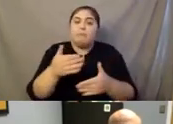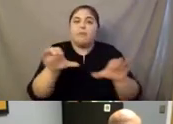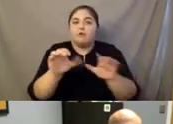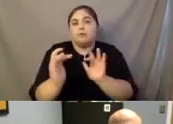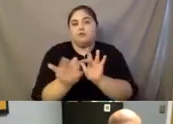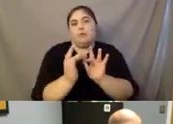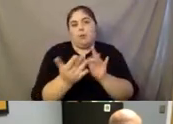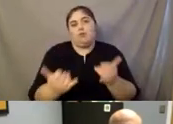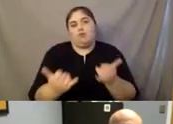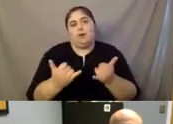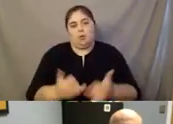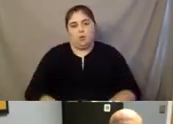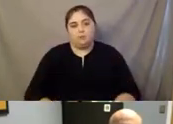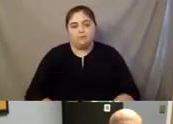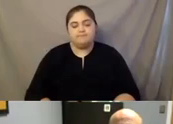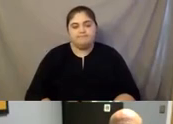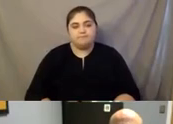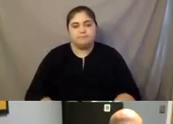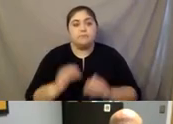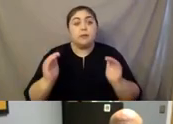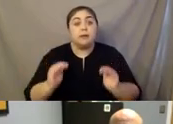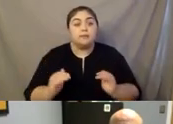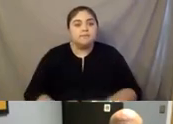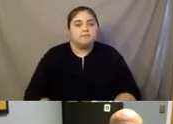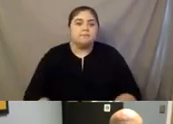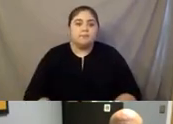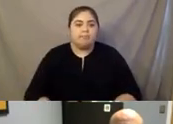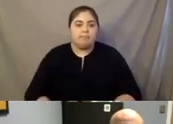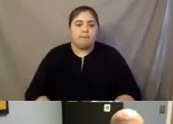now. And next slide.